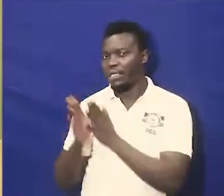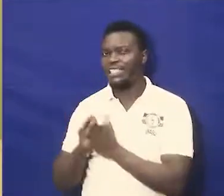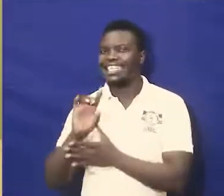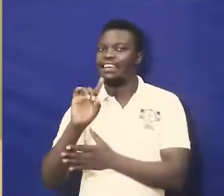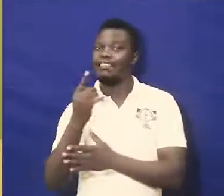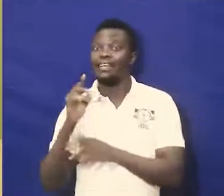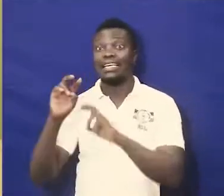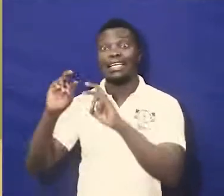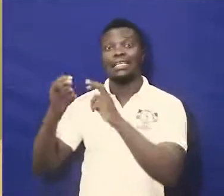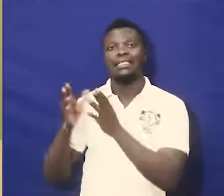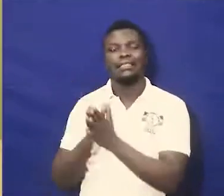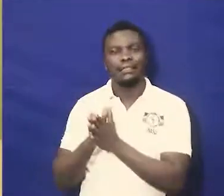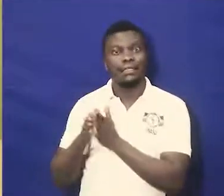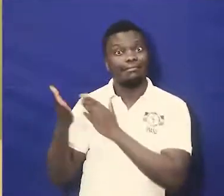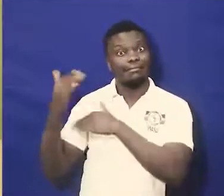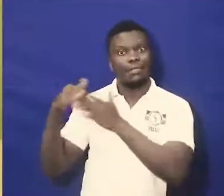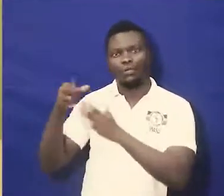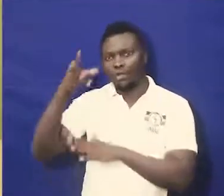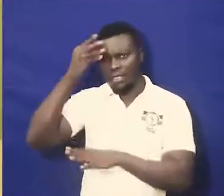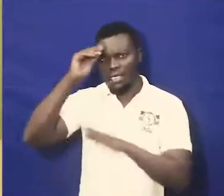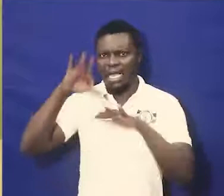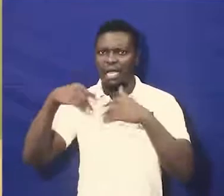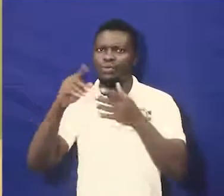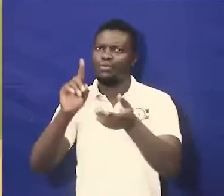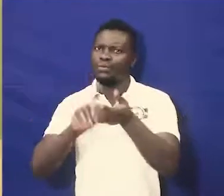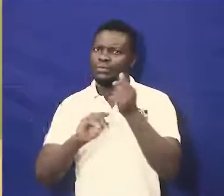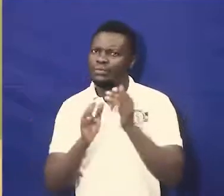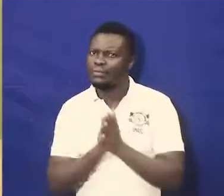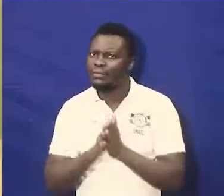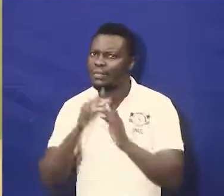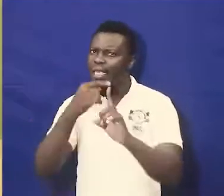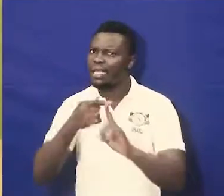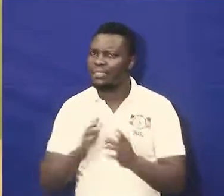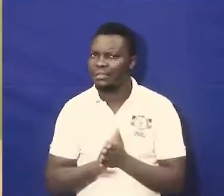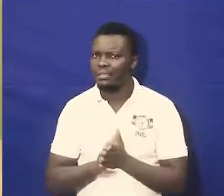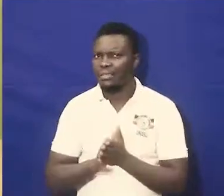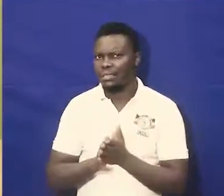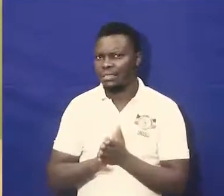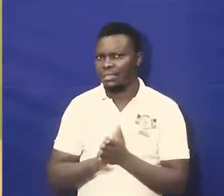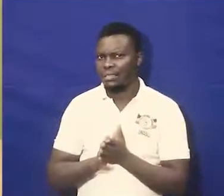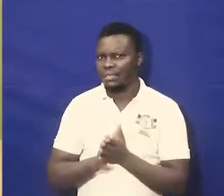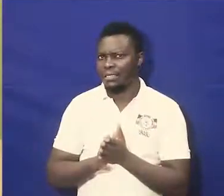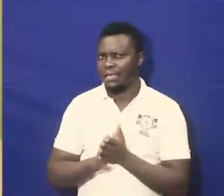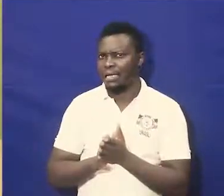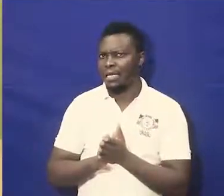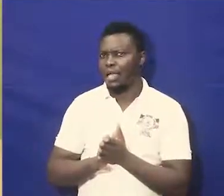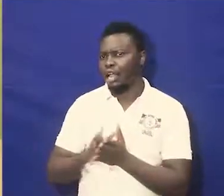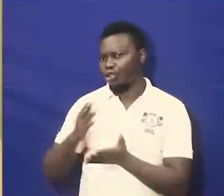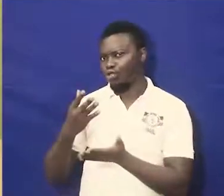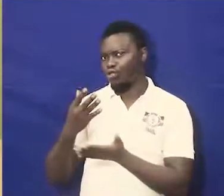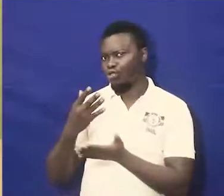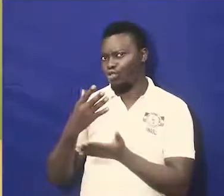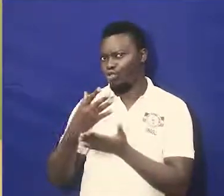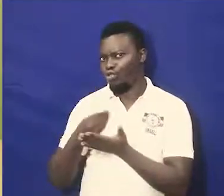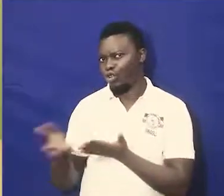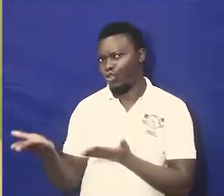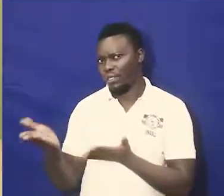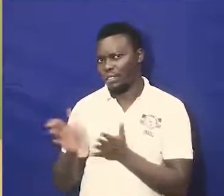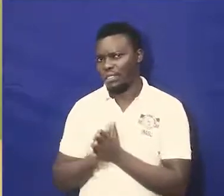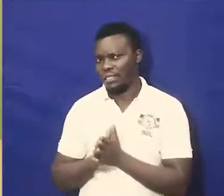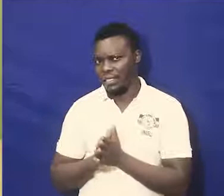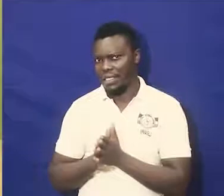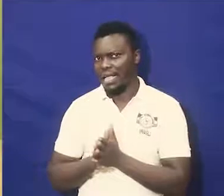first lesson, we learned how to calculate profit and loss. In the second lesson, we learned how to